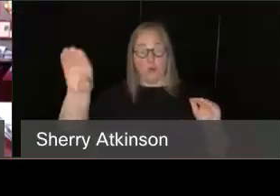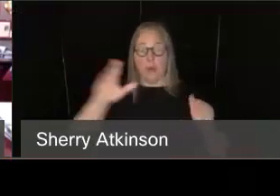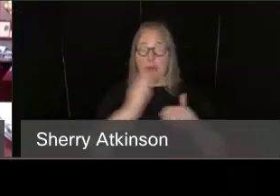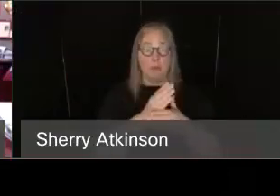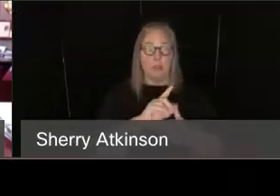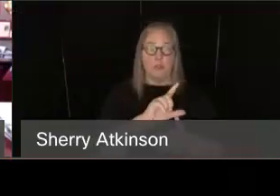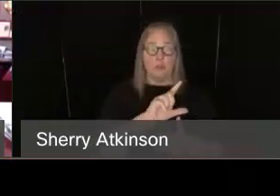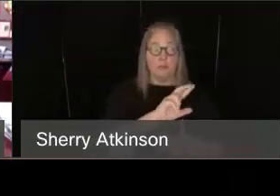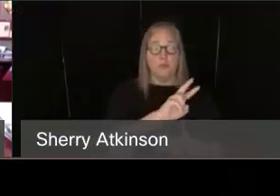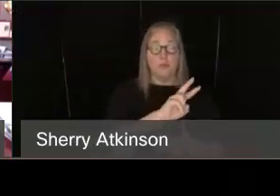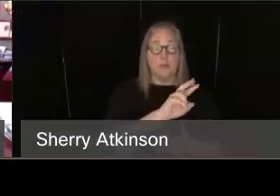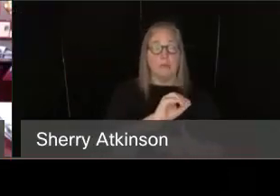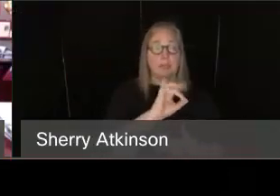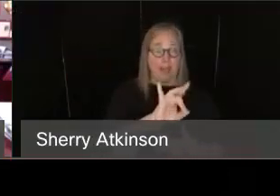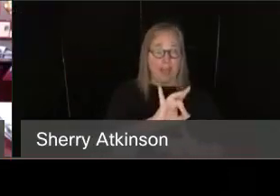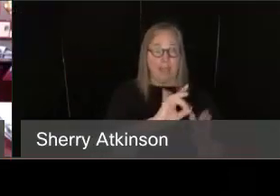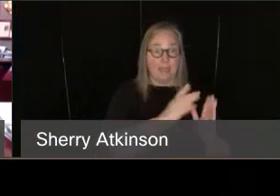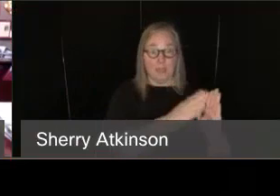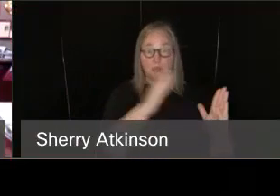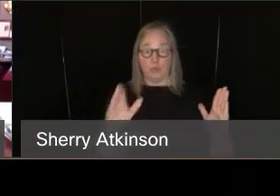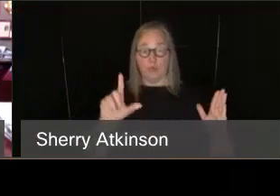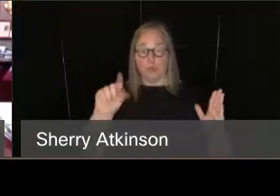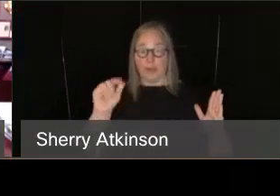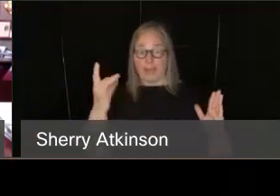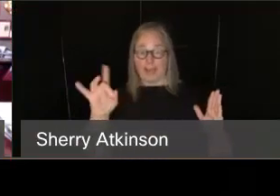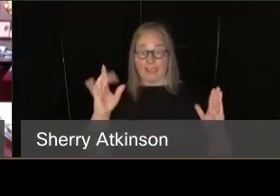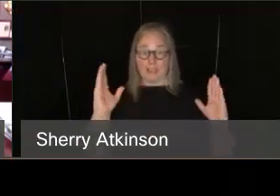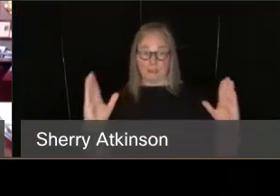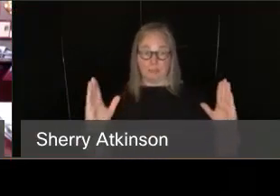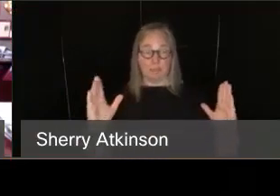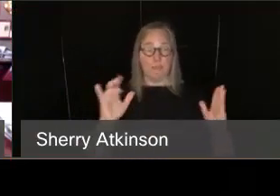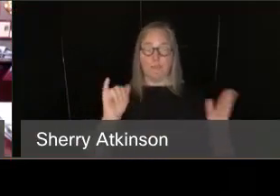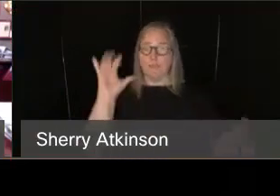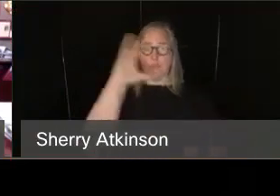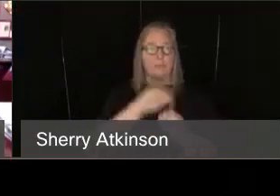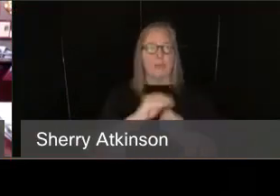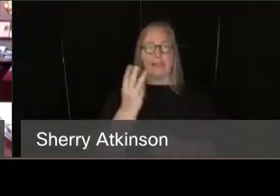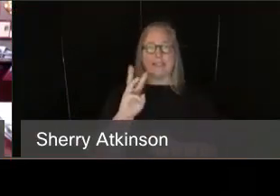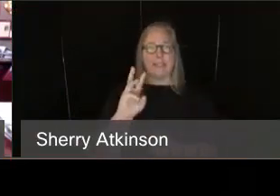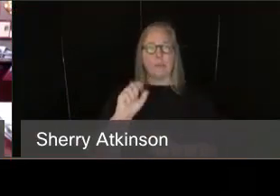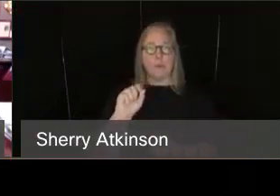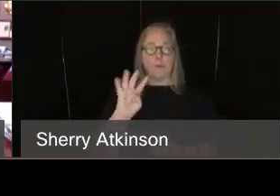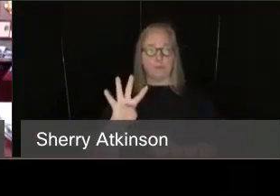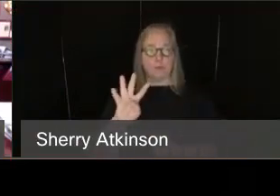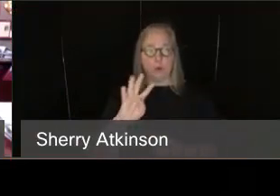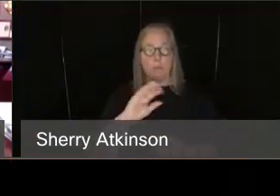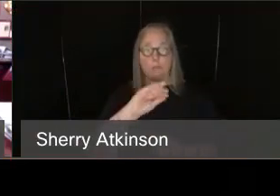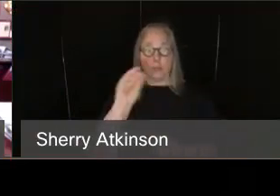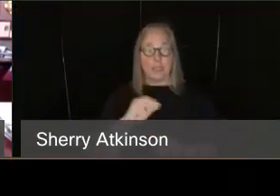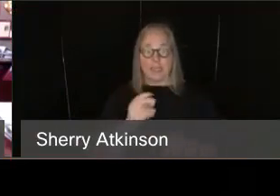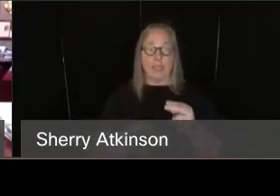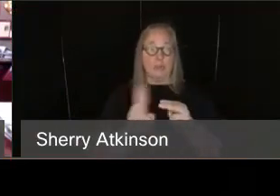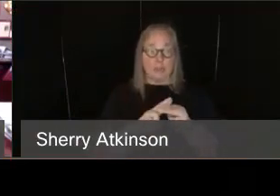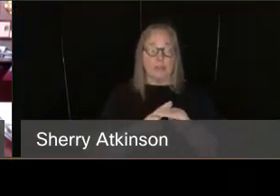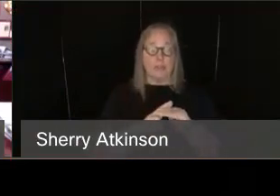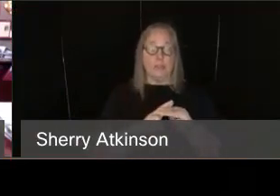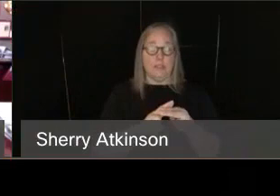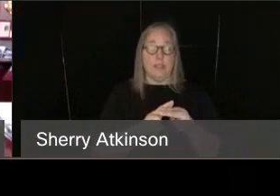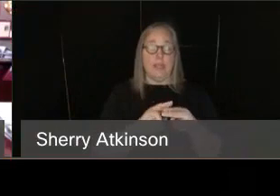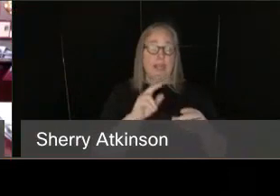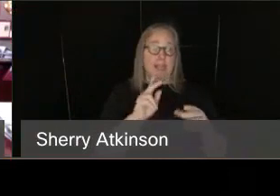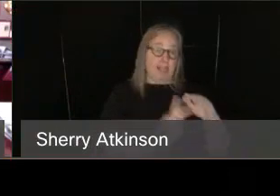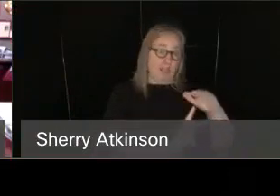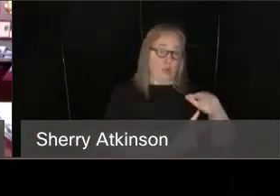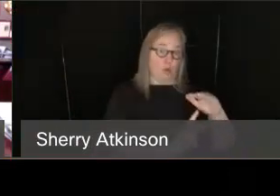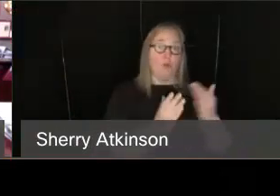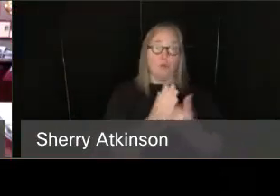and 2018, there was a 16.4% increase in kindergarten through grade 12 enrollment